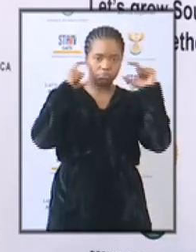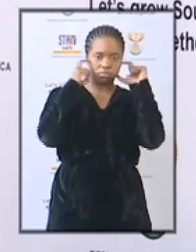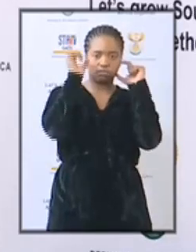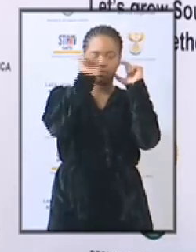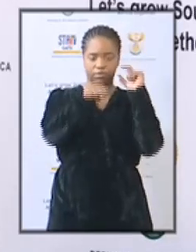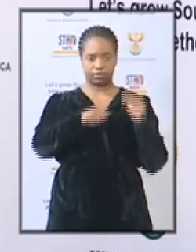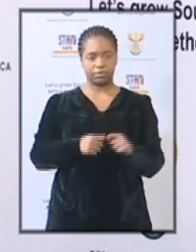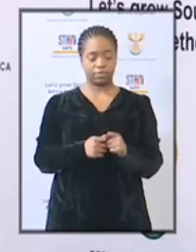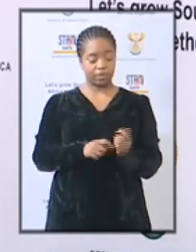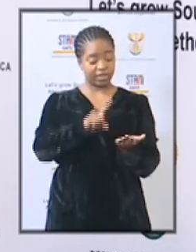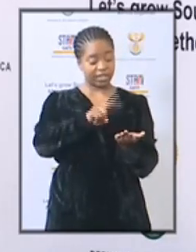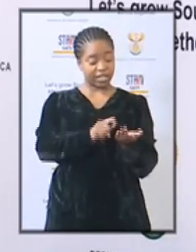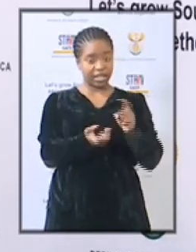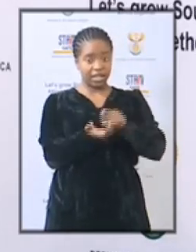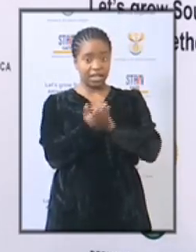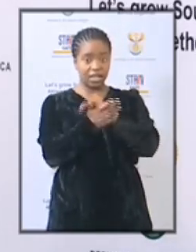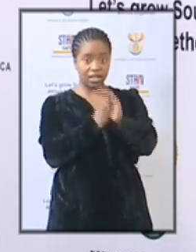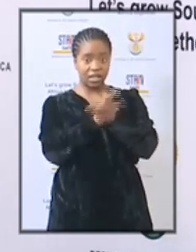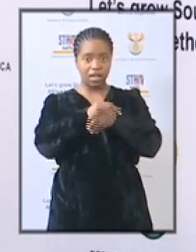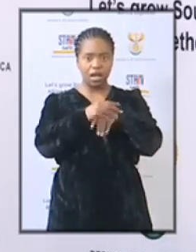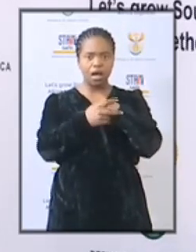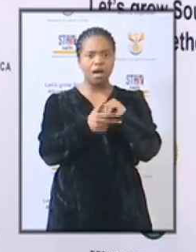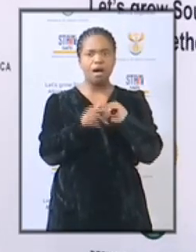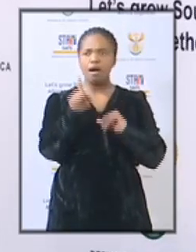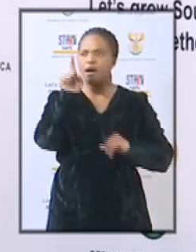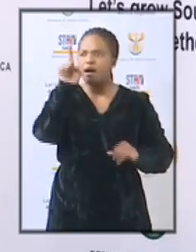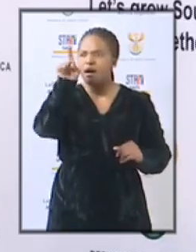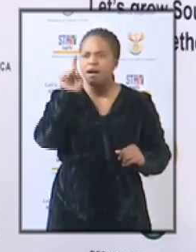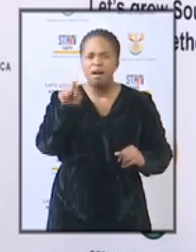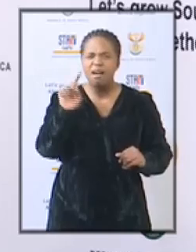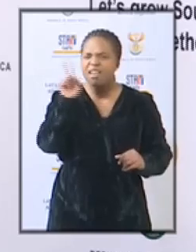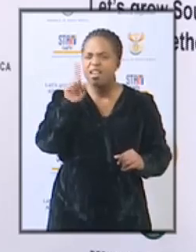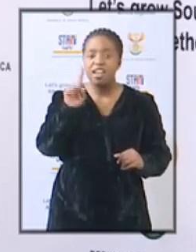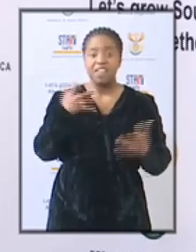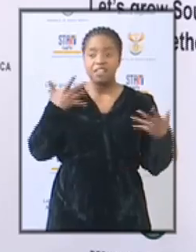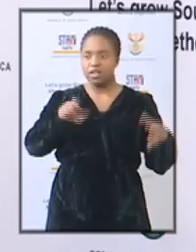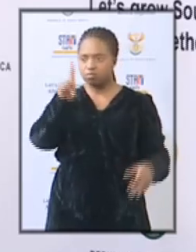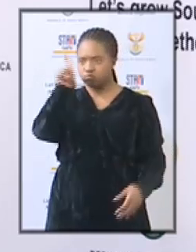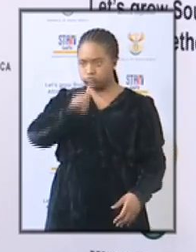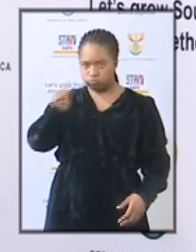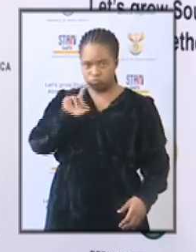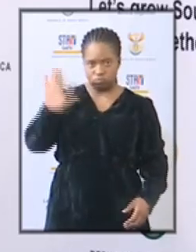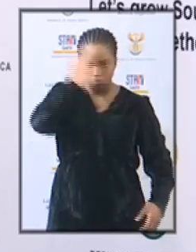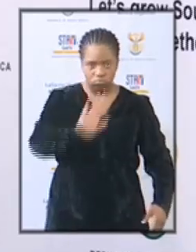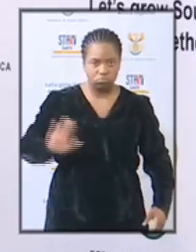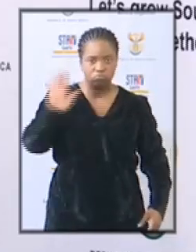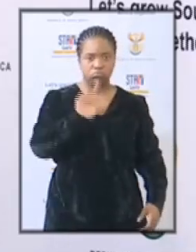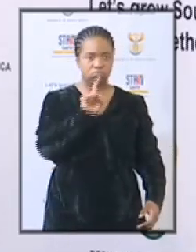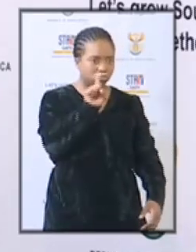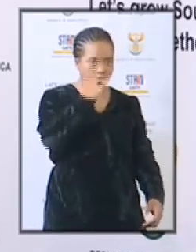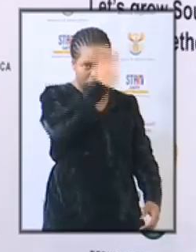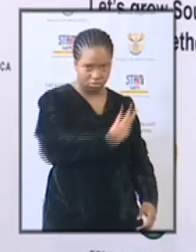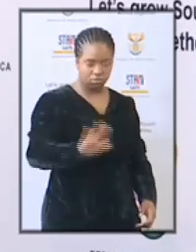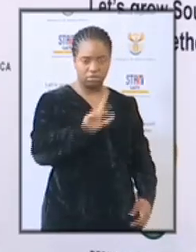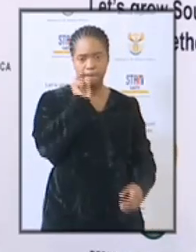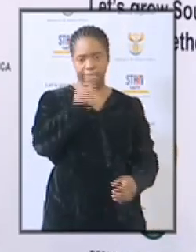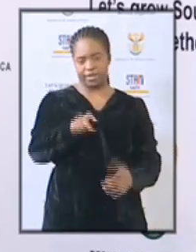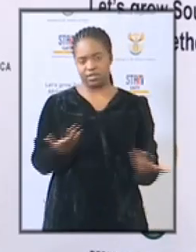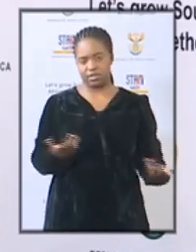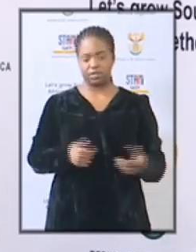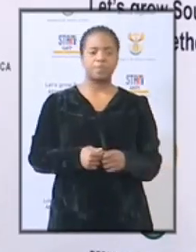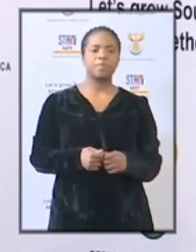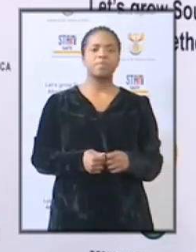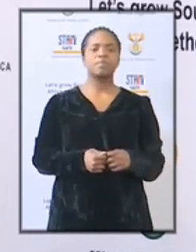sanitation where attractions have touch screens and touch buttons. For all activities such